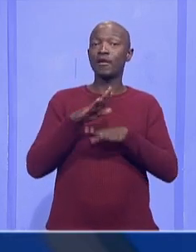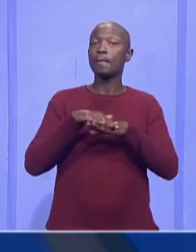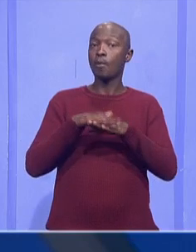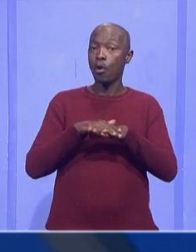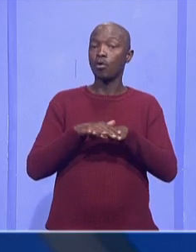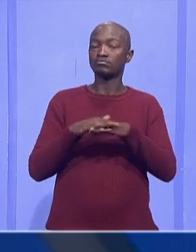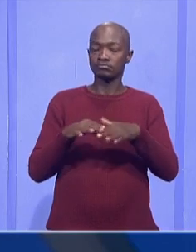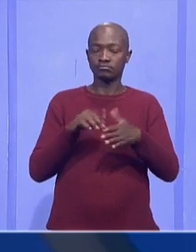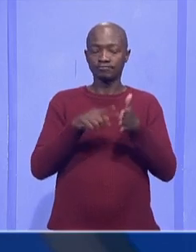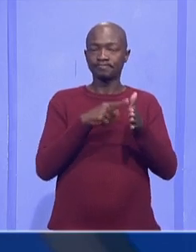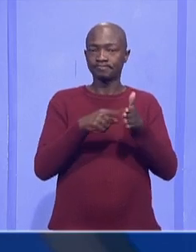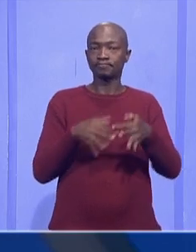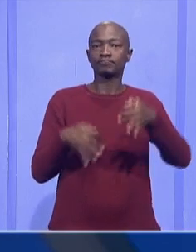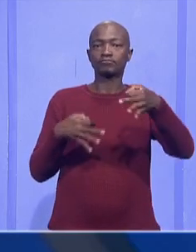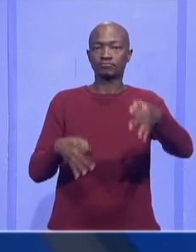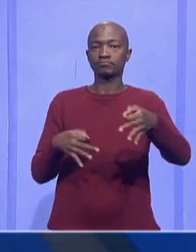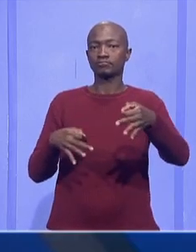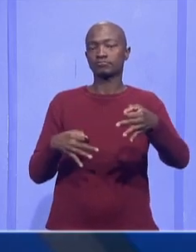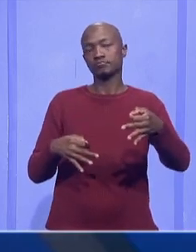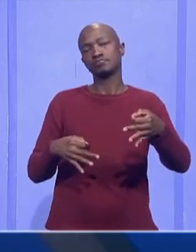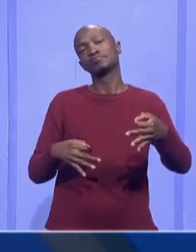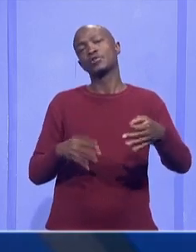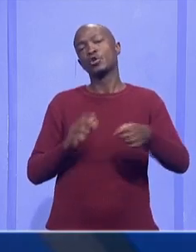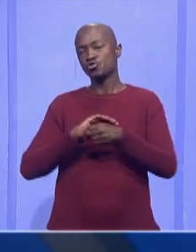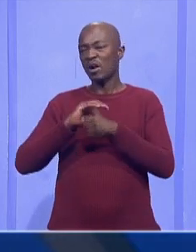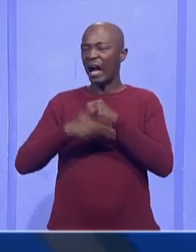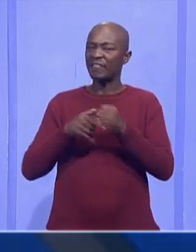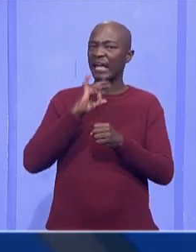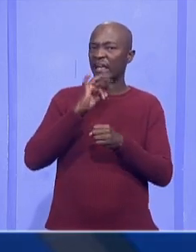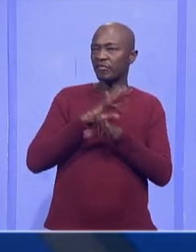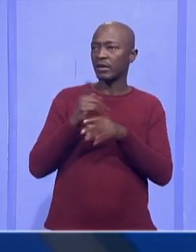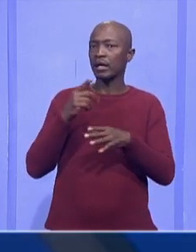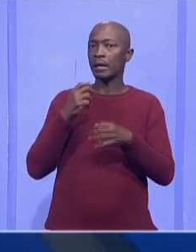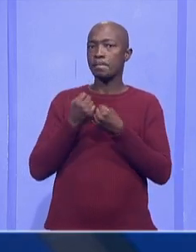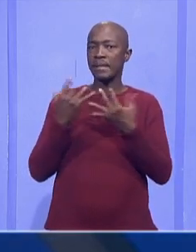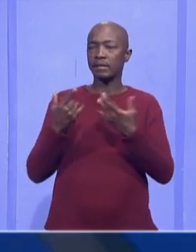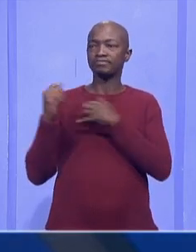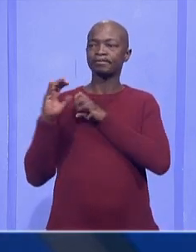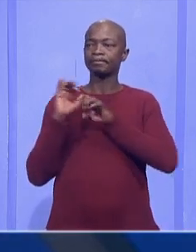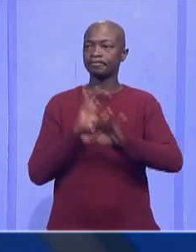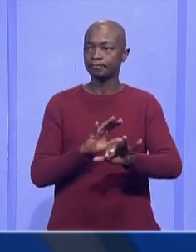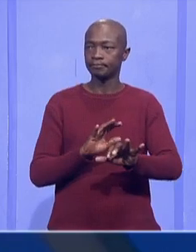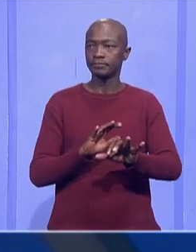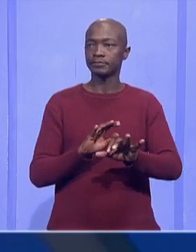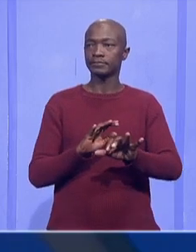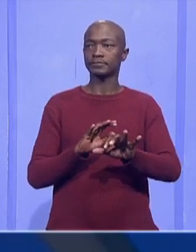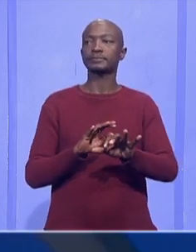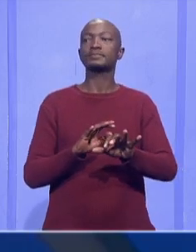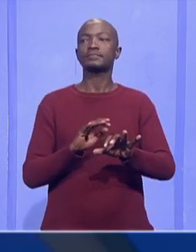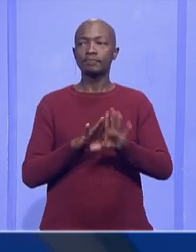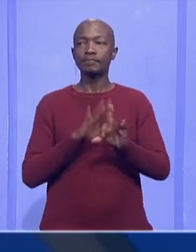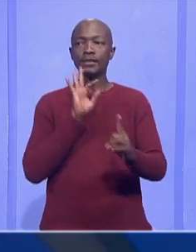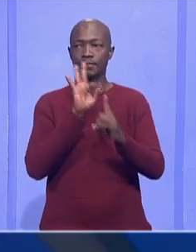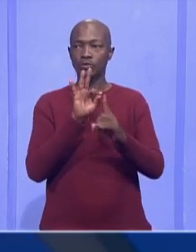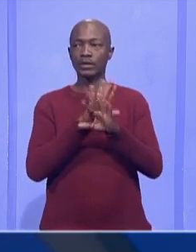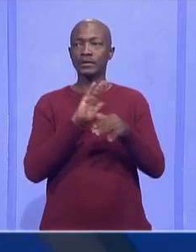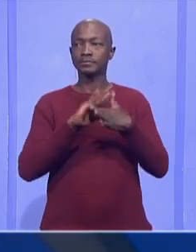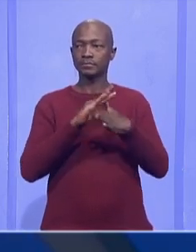cater for any eventuality. So I think there is nothing untoward about it, particularly because of the transparencies that are there in the